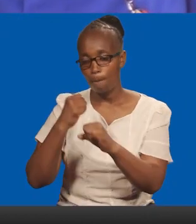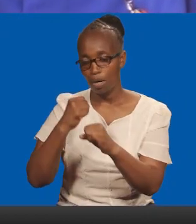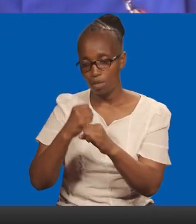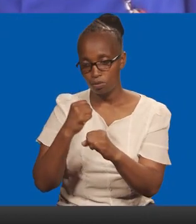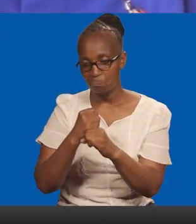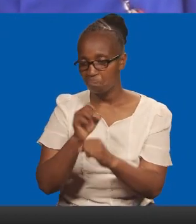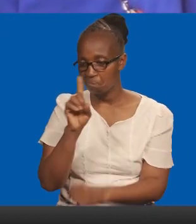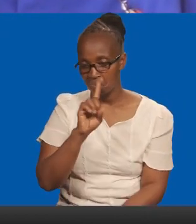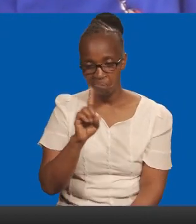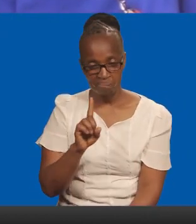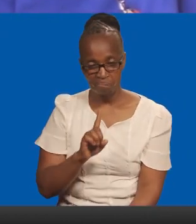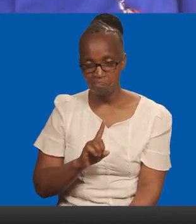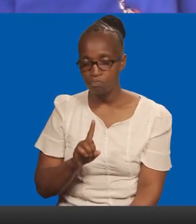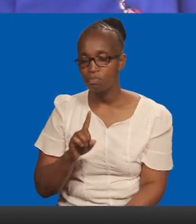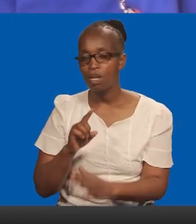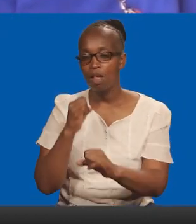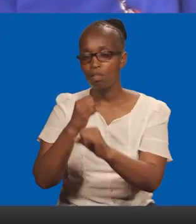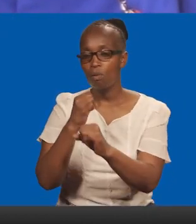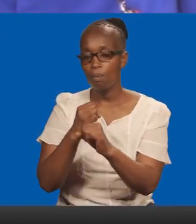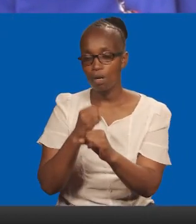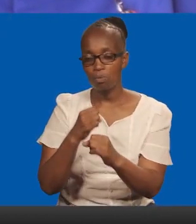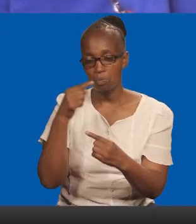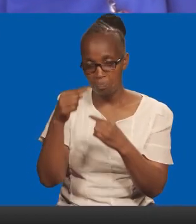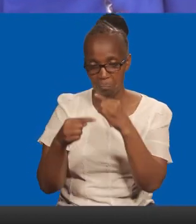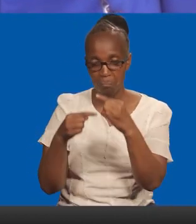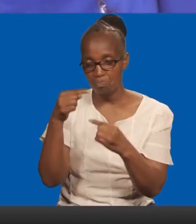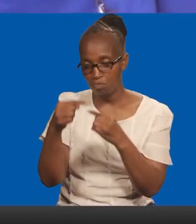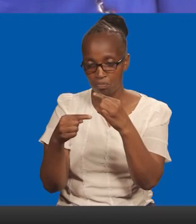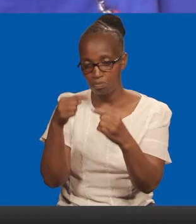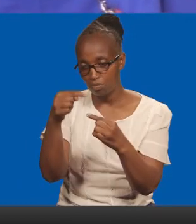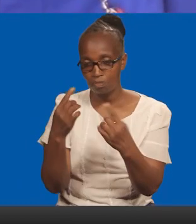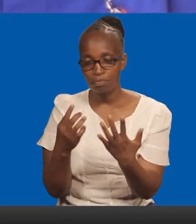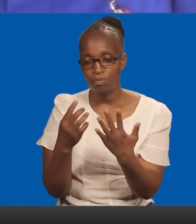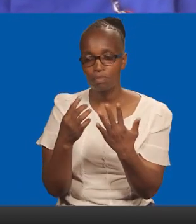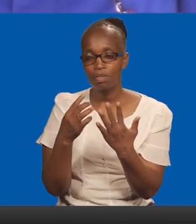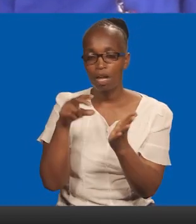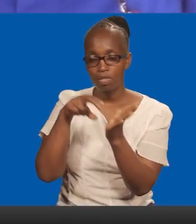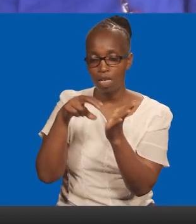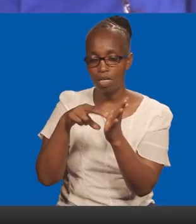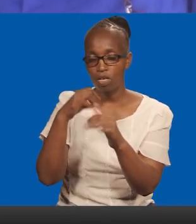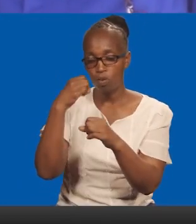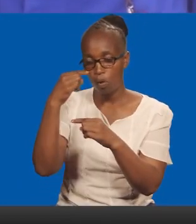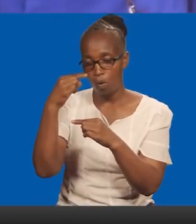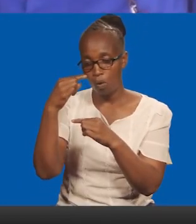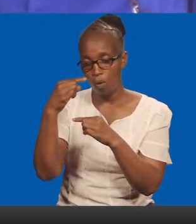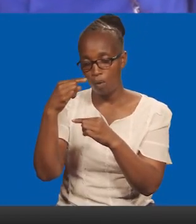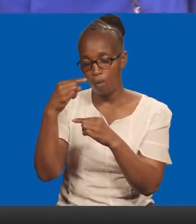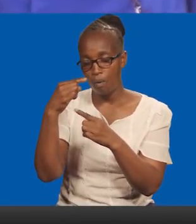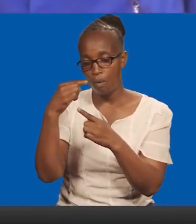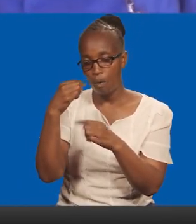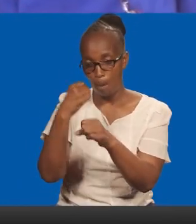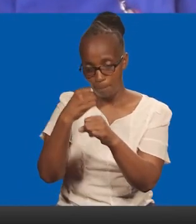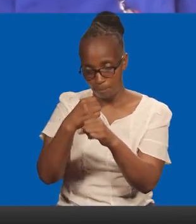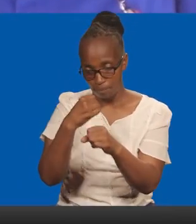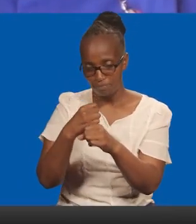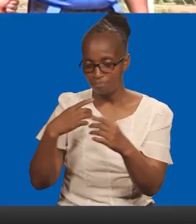operation. This operation is a perpetual and standing operation until this problem is eradicated